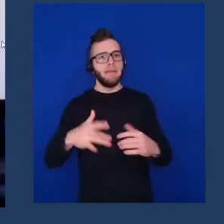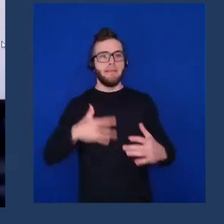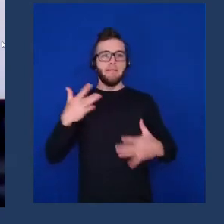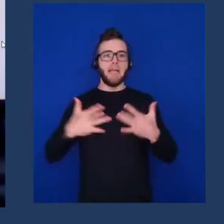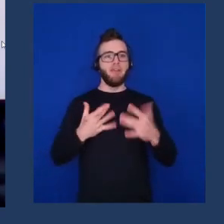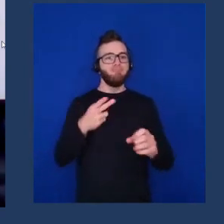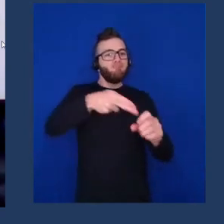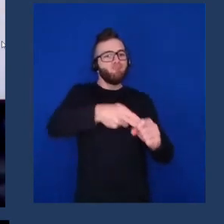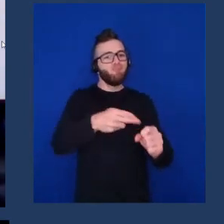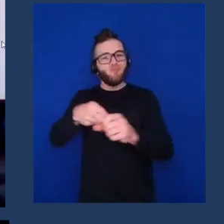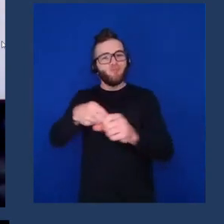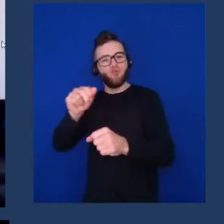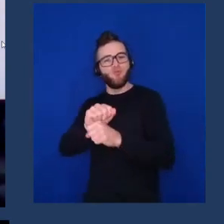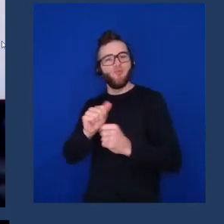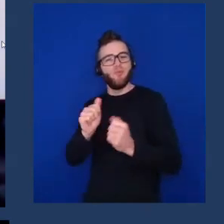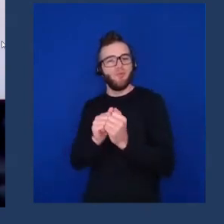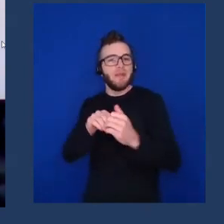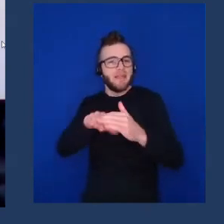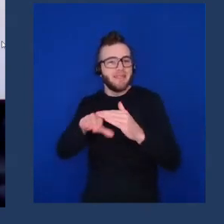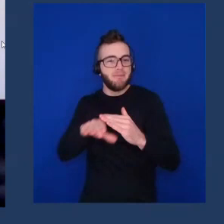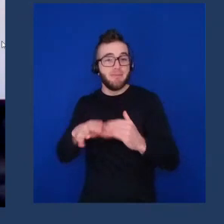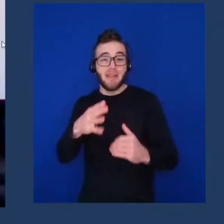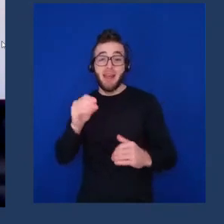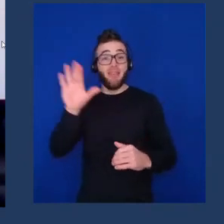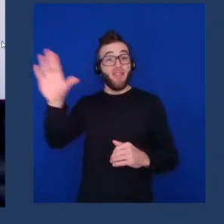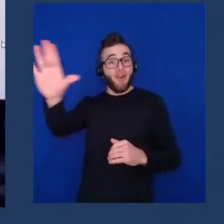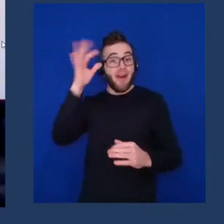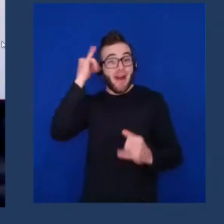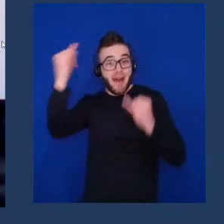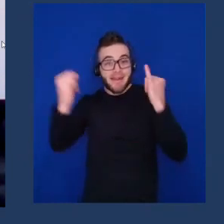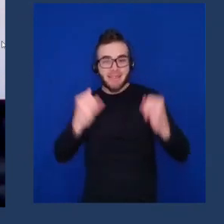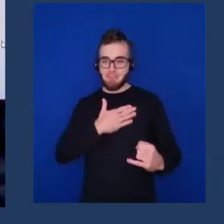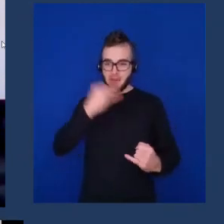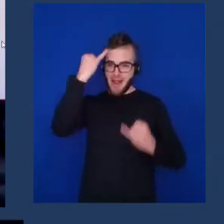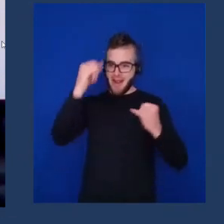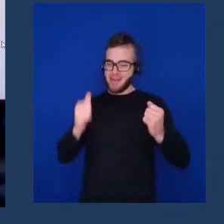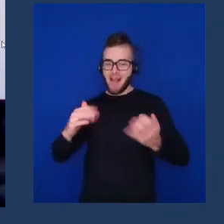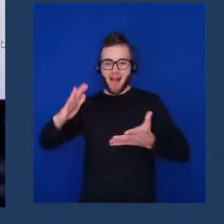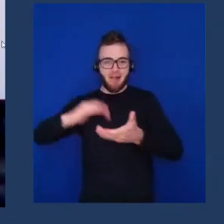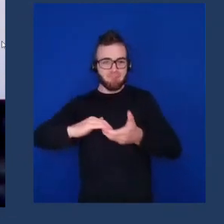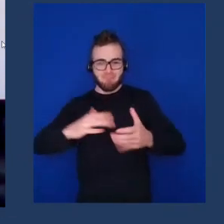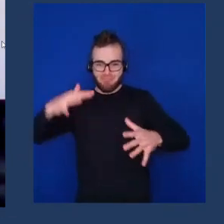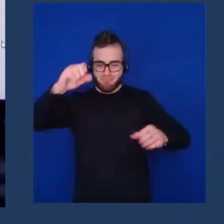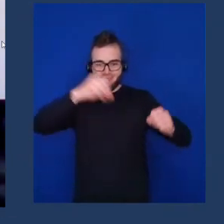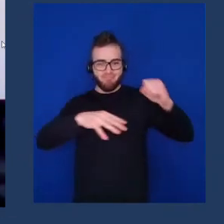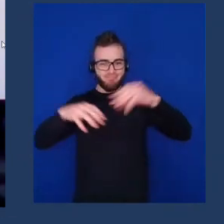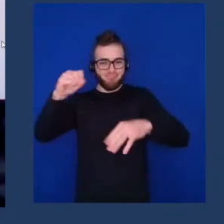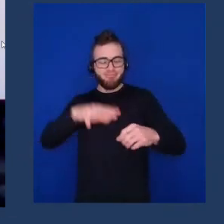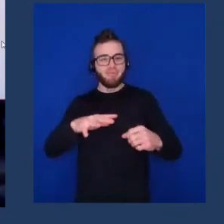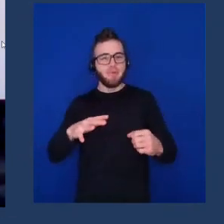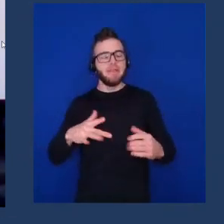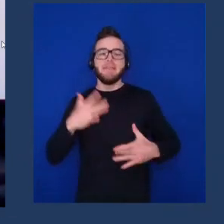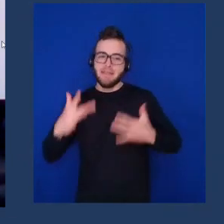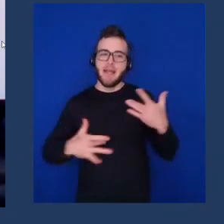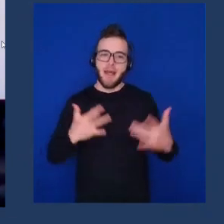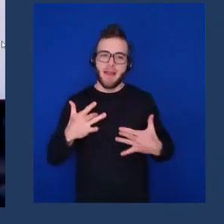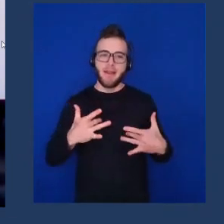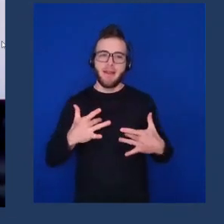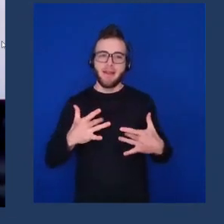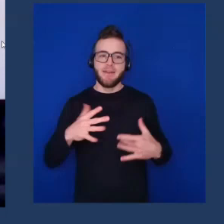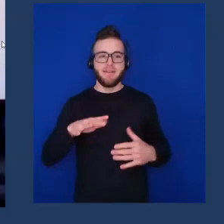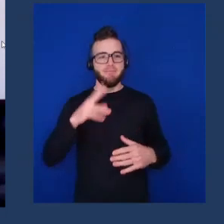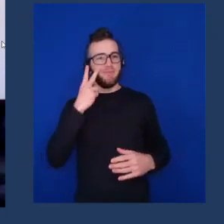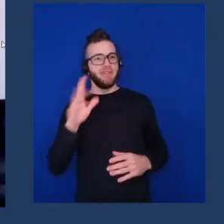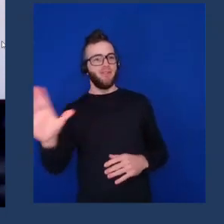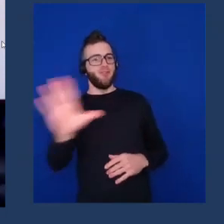them as well. So I think from a collaboration perspective as well, it's really exciting at the company, and it's amazing to see the interest that